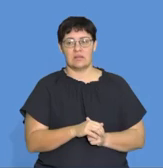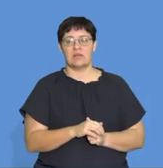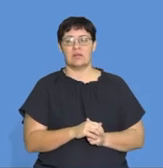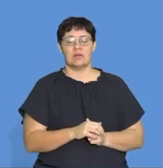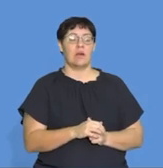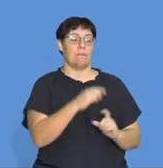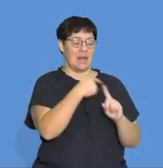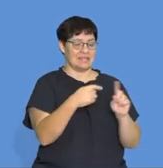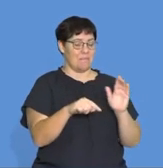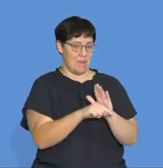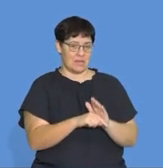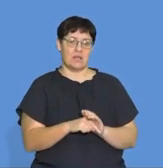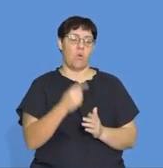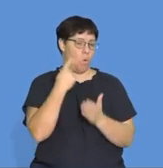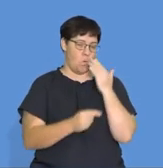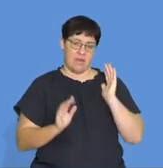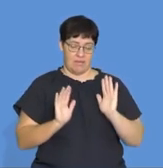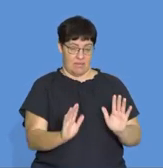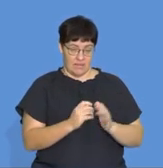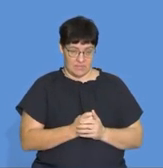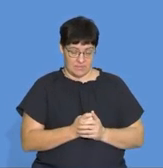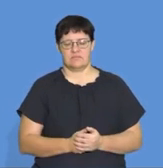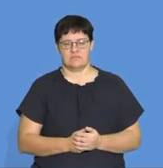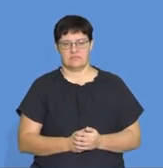and minus only.